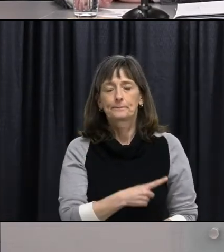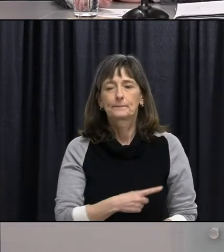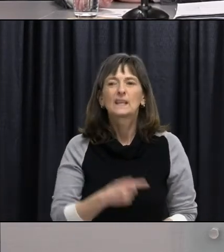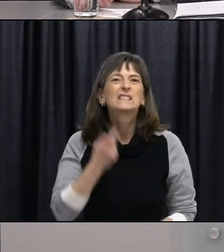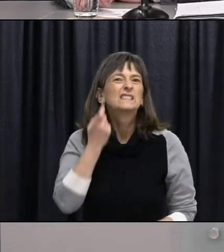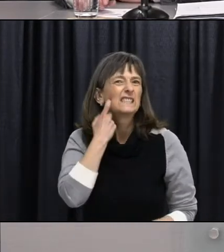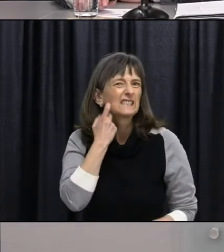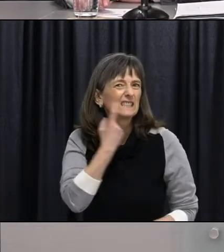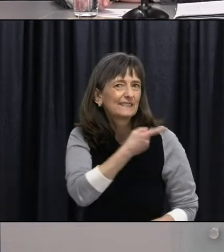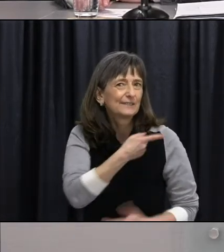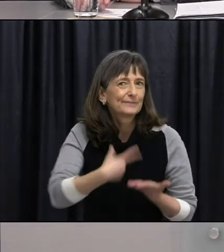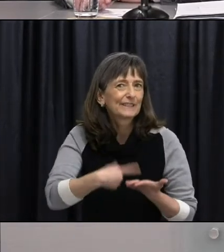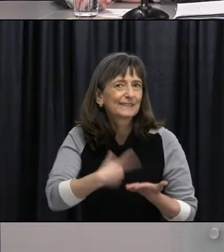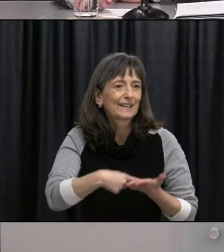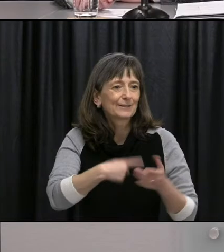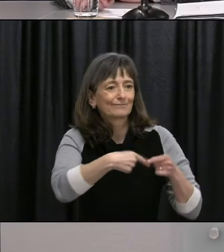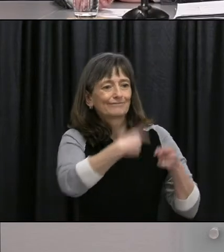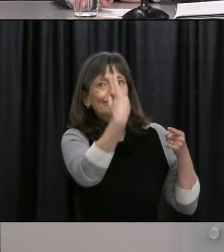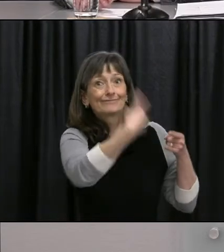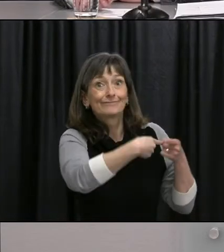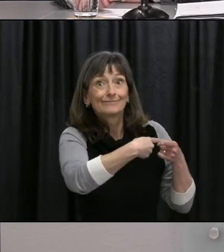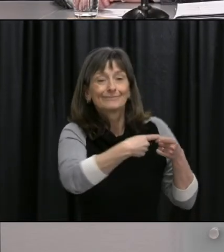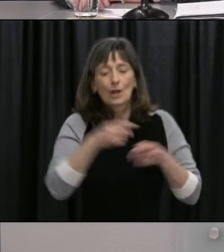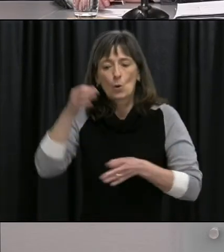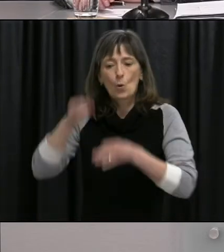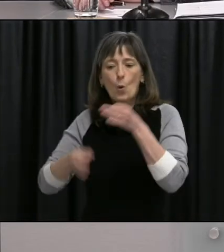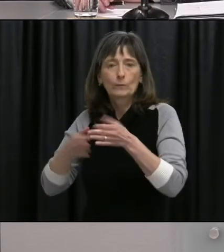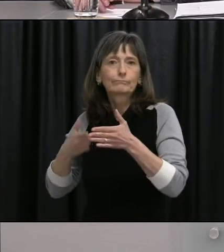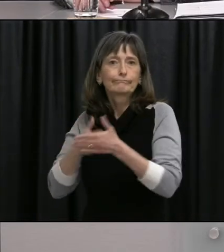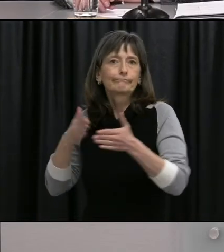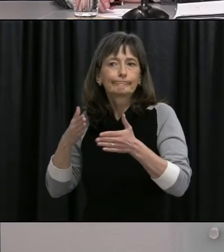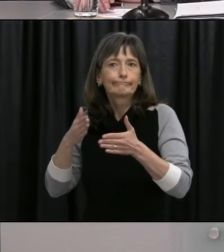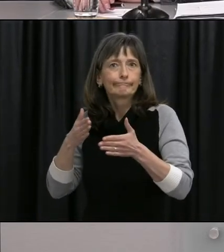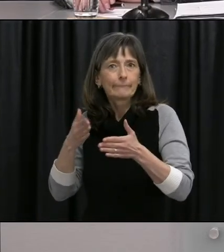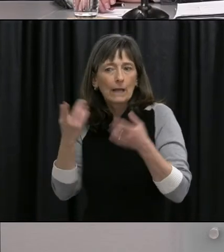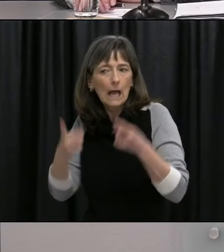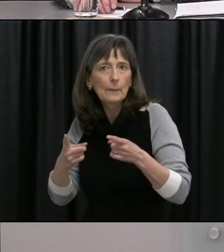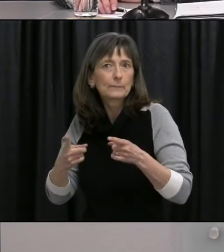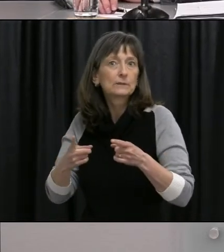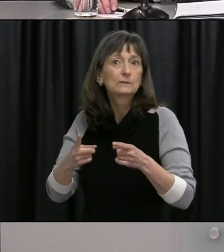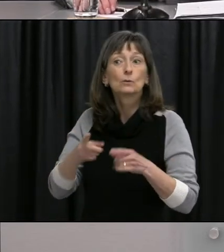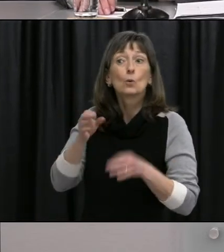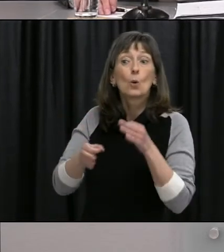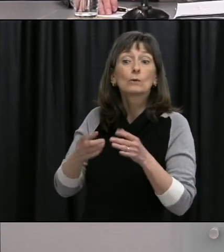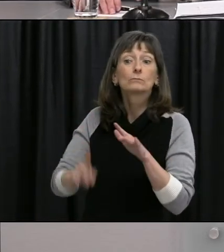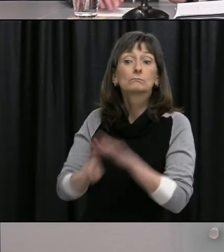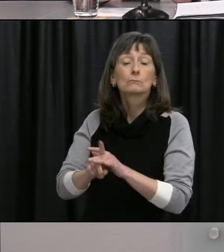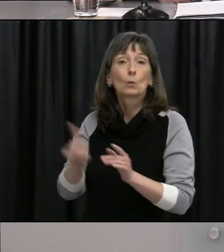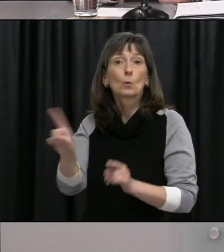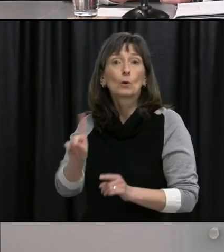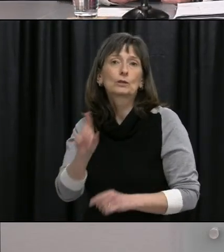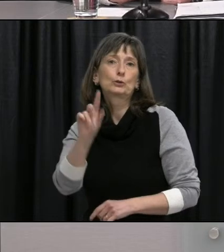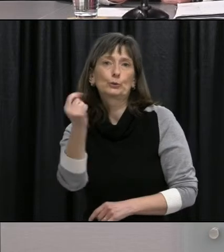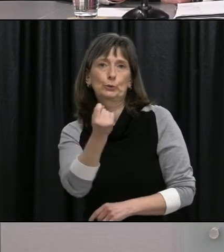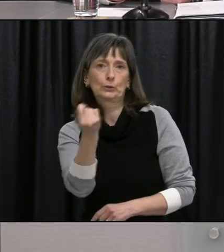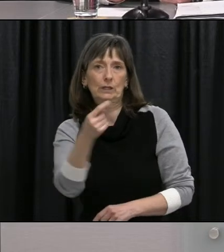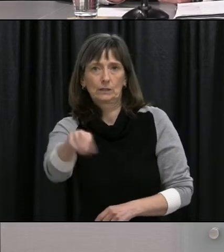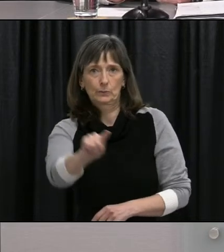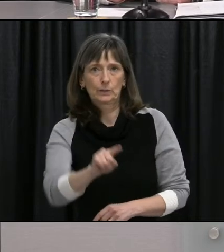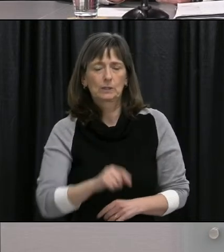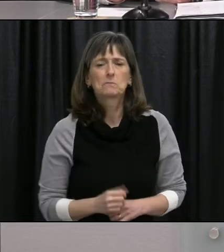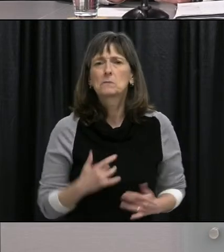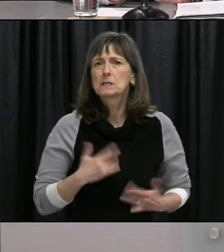Court challenge to the province's travel ban, and that's happening on Tuesday. What's government's response to that? Well, right now, this is a thing. This